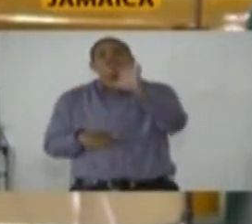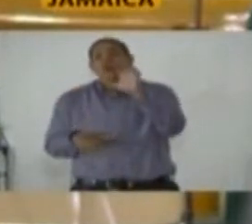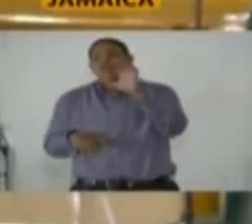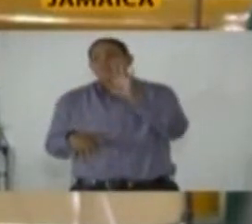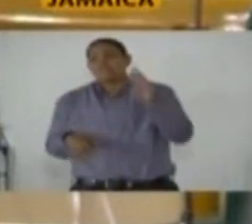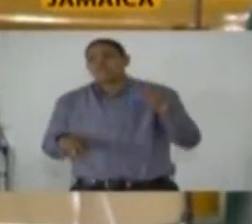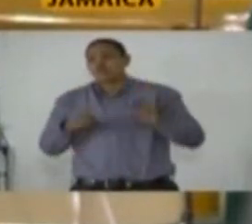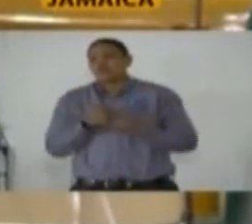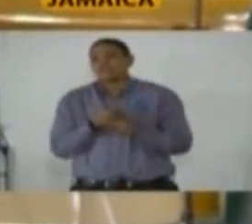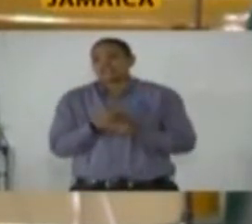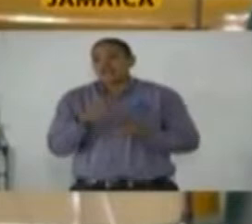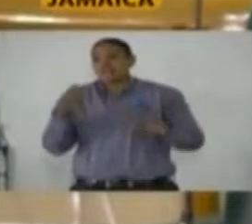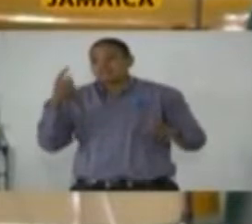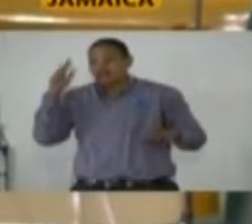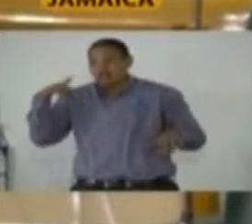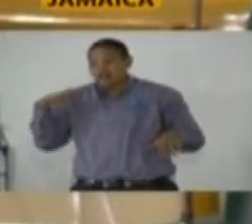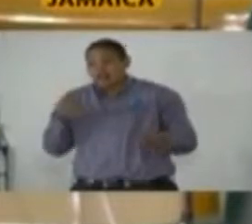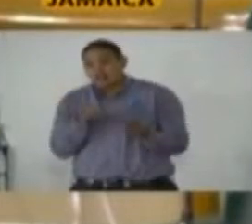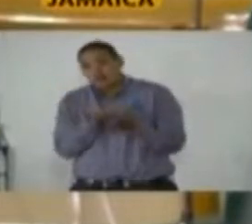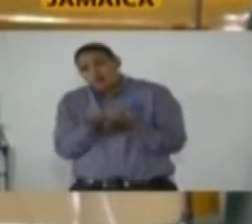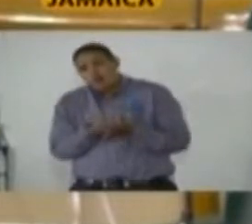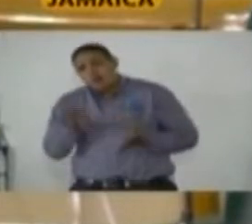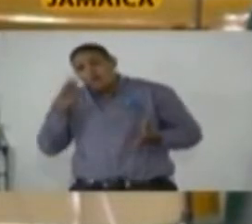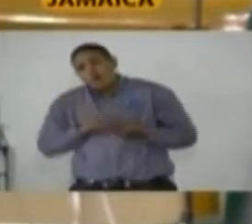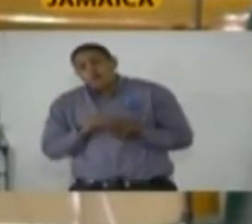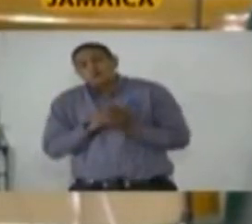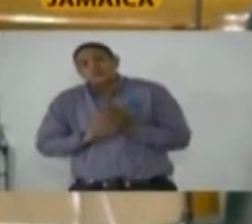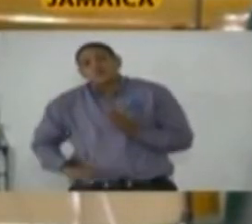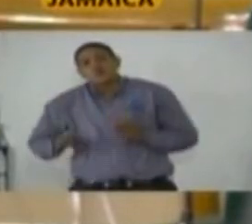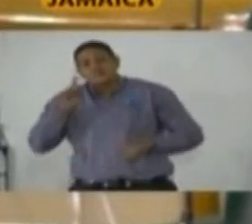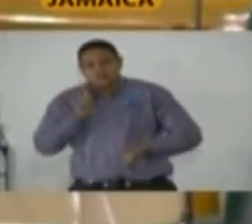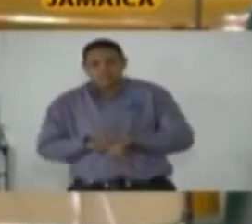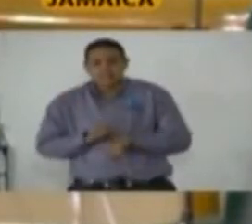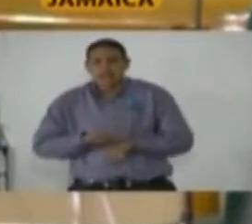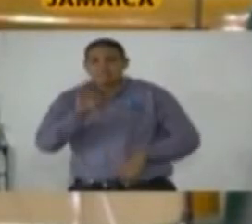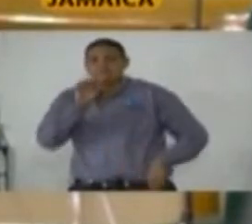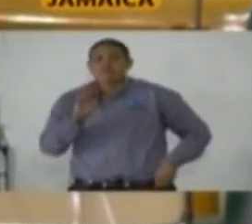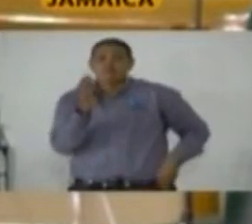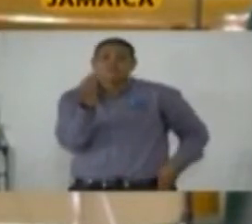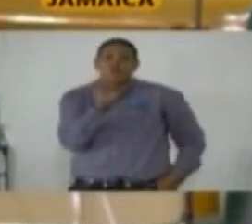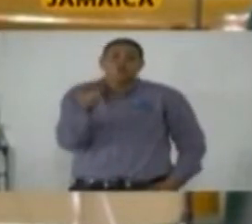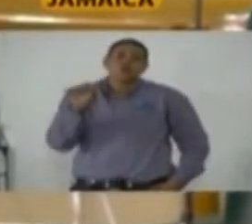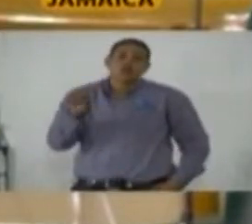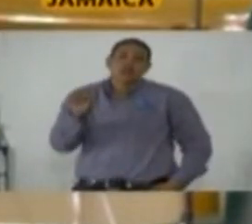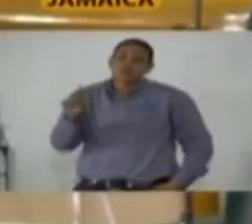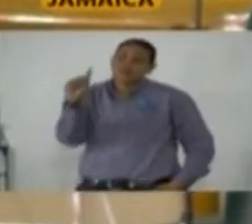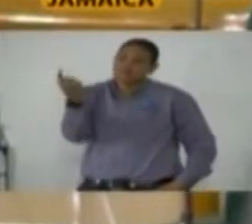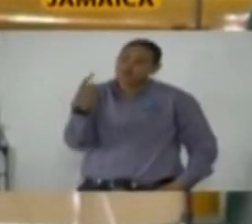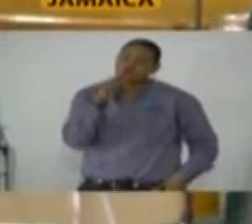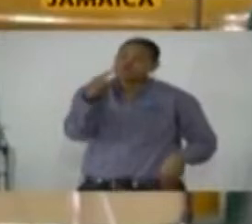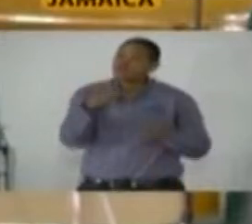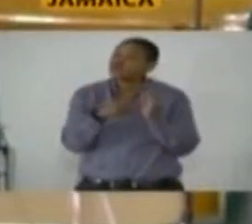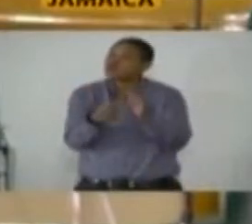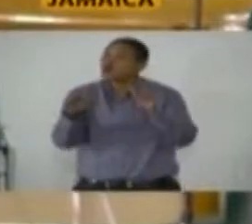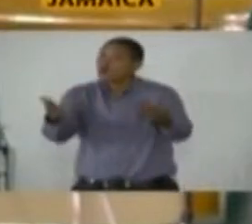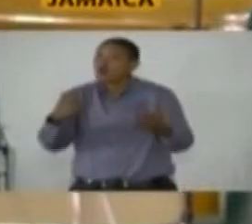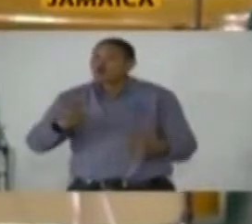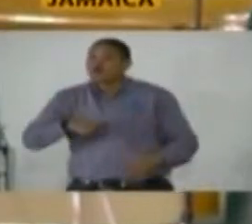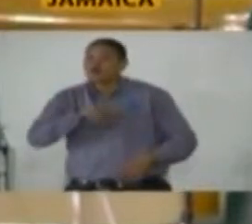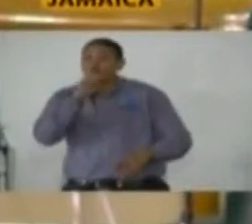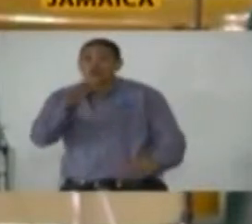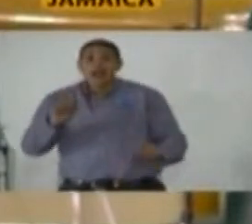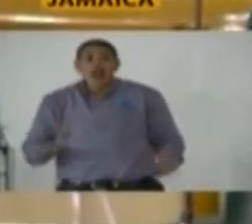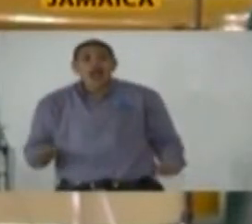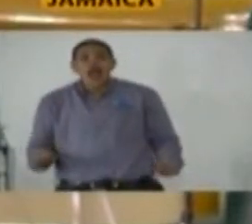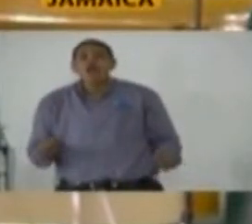32,554 unaccounted for students over the period February 14th to April 1 shows that we have been able